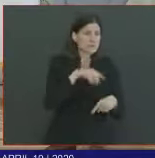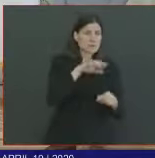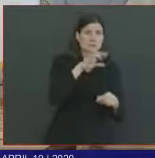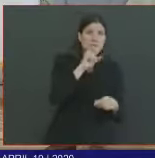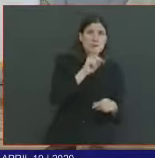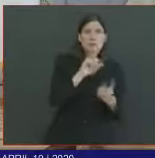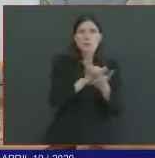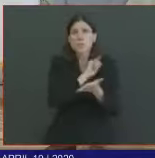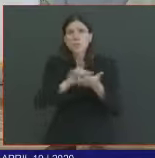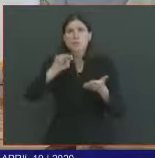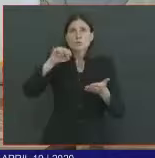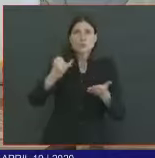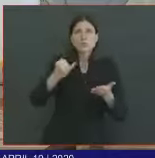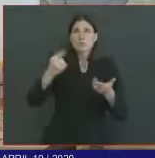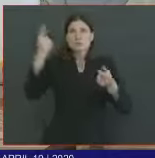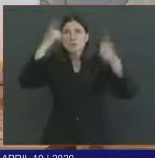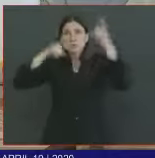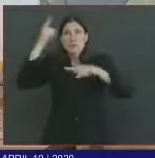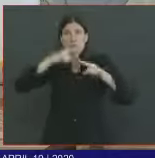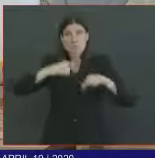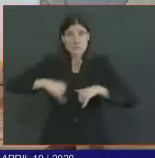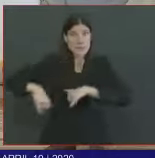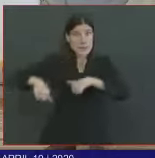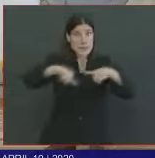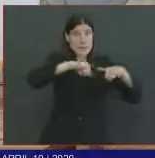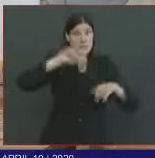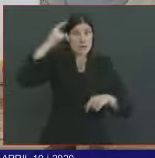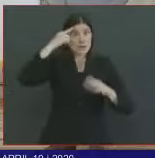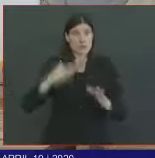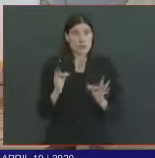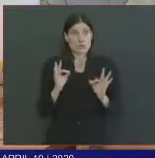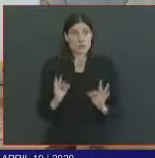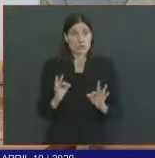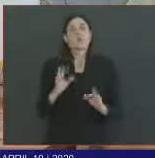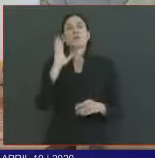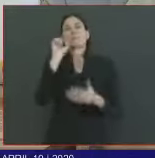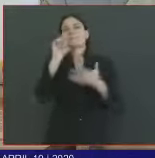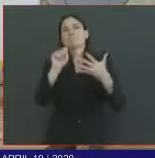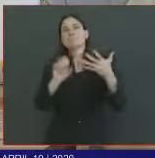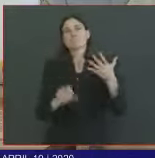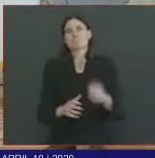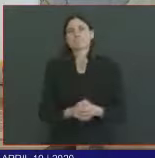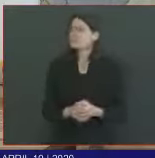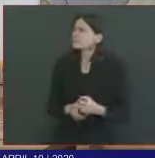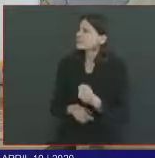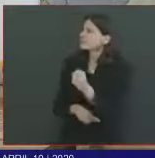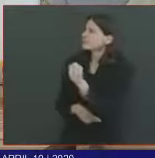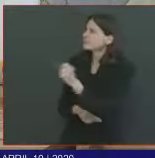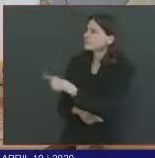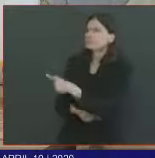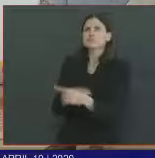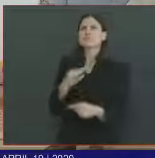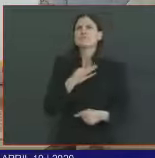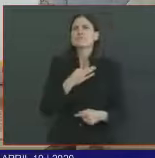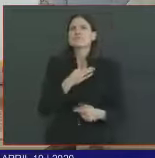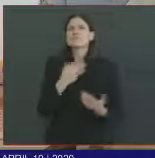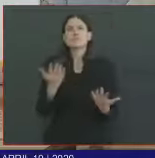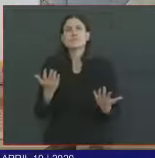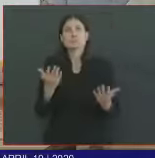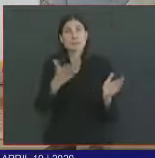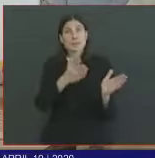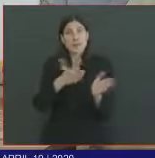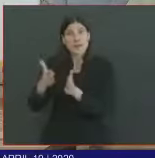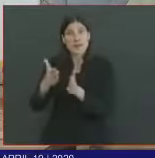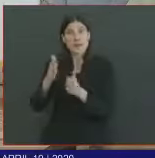there plans to conduct random tests of asymptomatic populations in Rhode Island for antibodies to develop a better understanding of